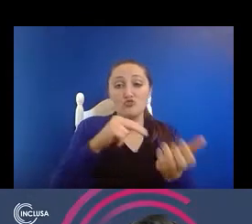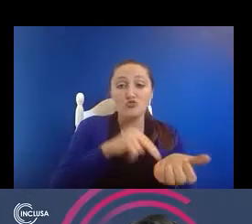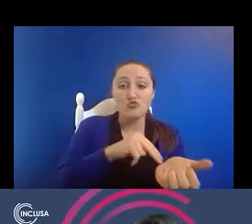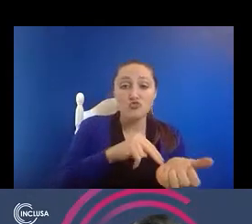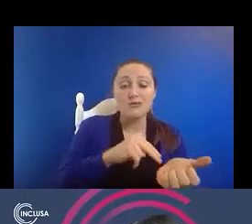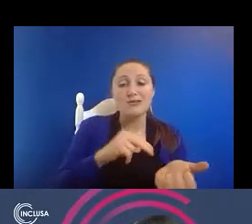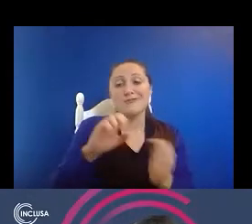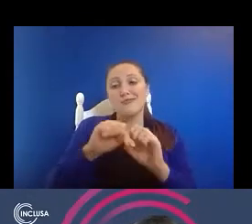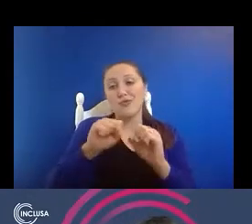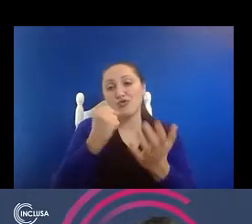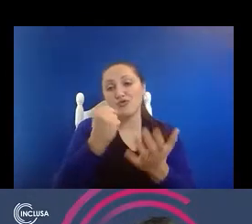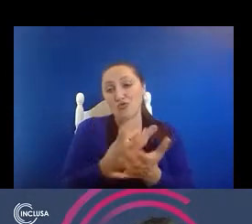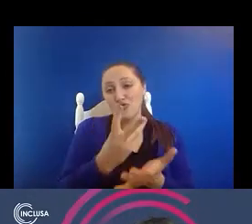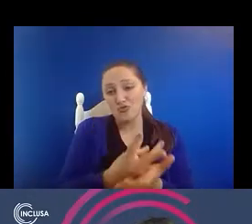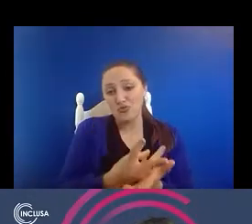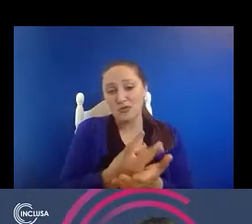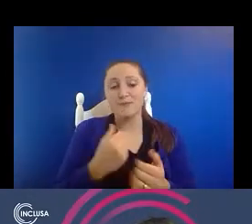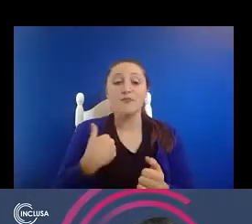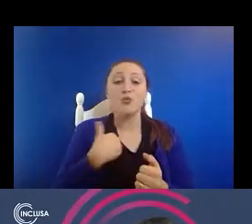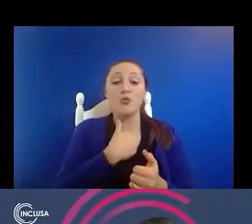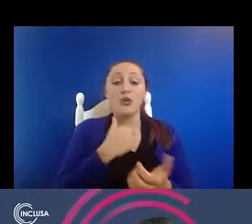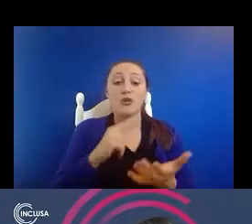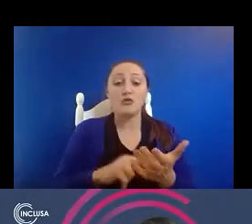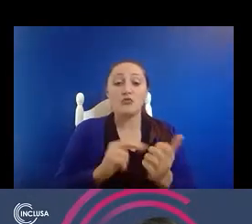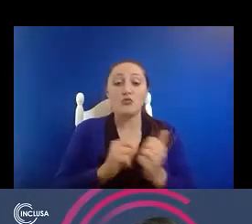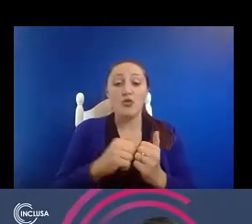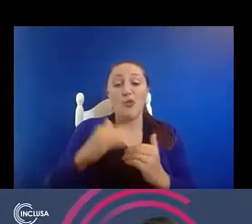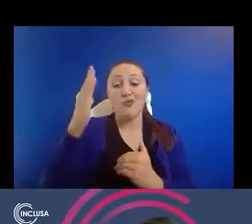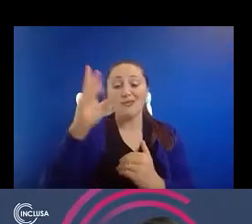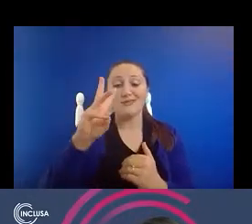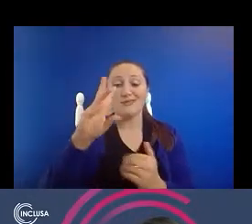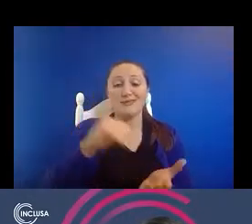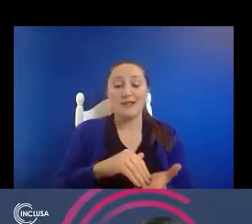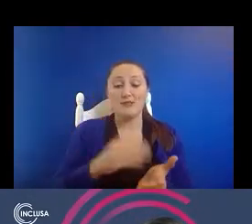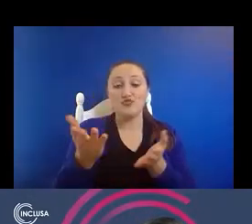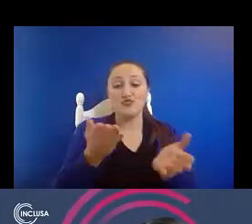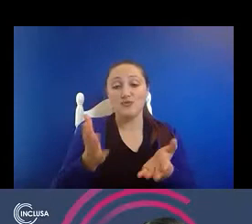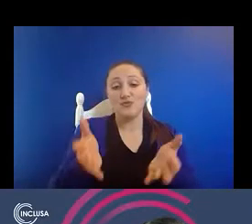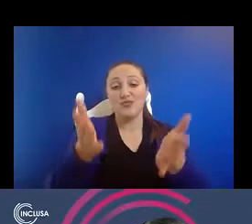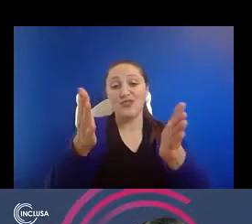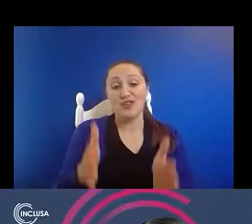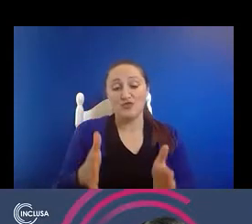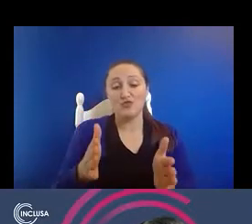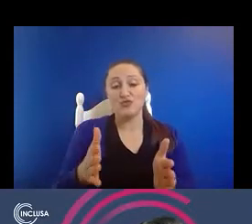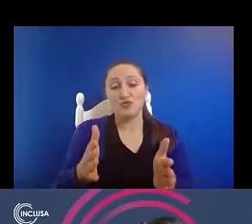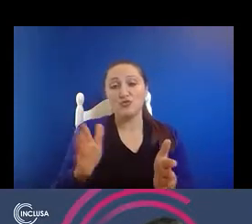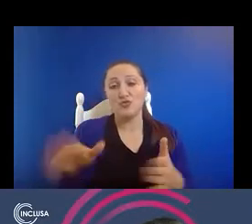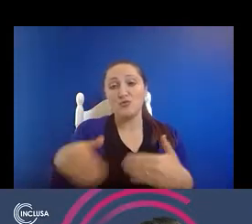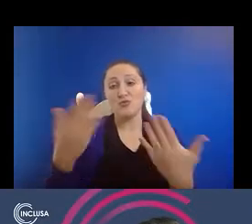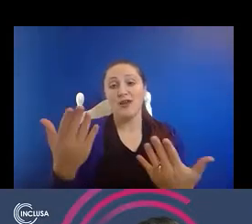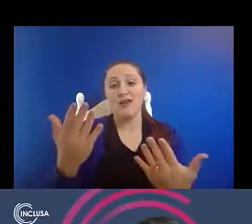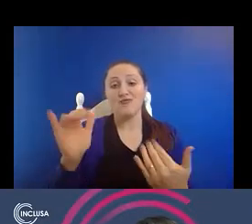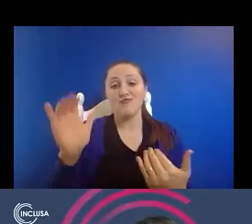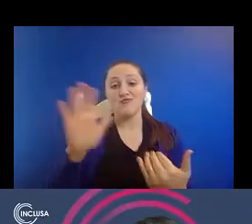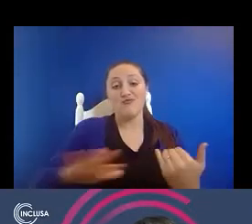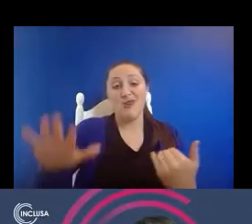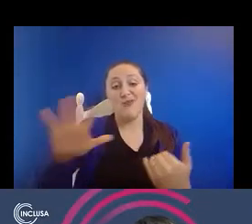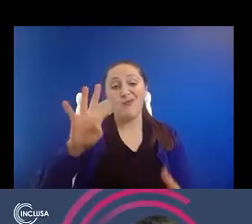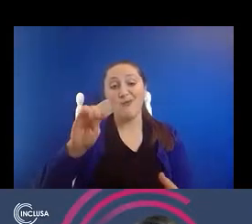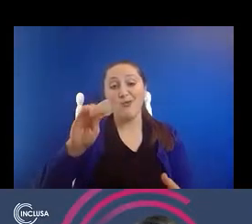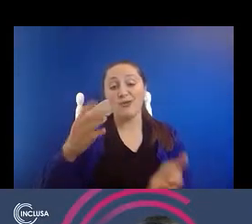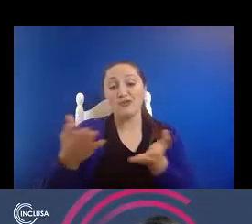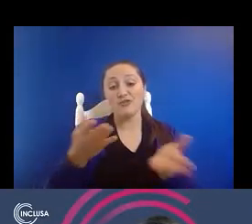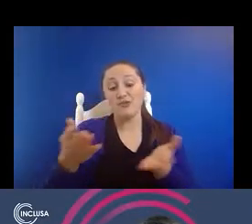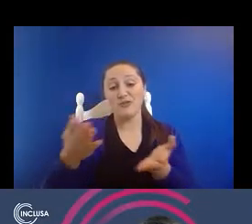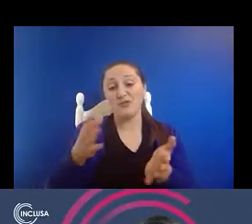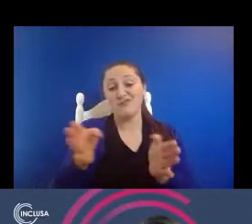workers. We contract with over 6,000 service providers providing almost 40 services across the family care